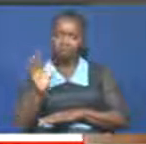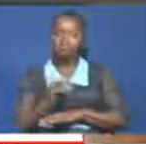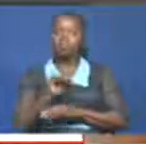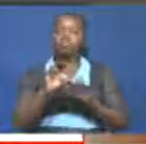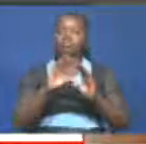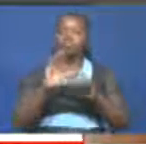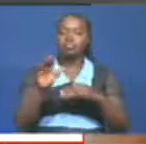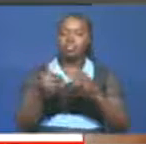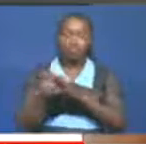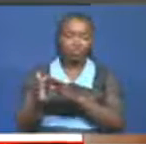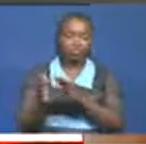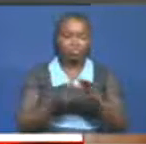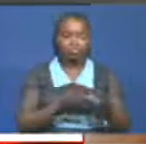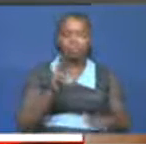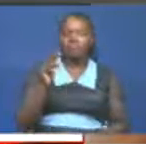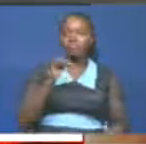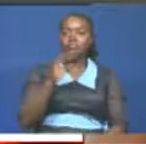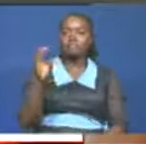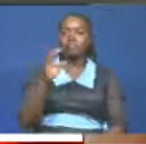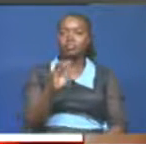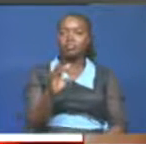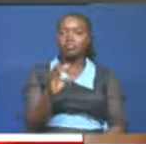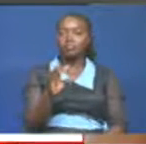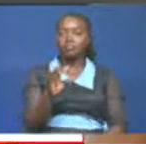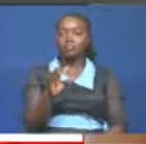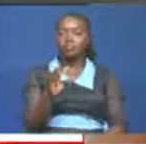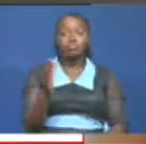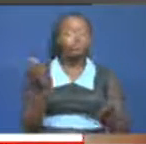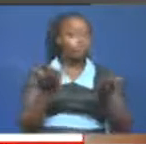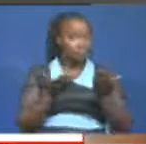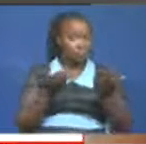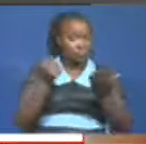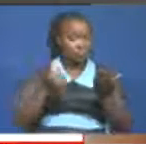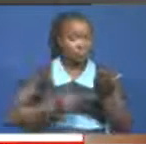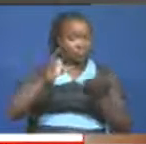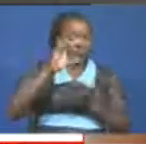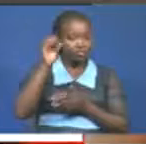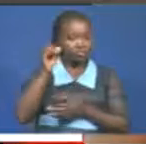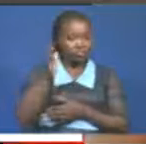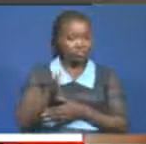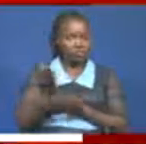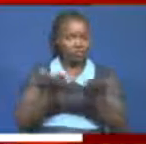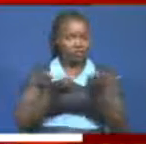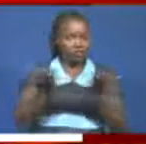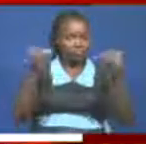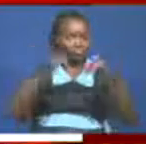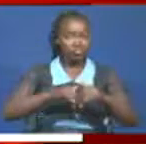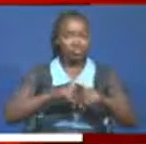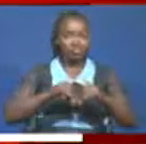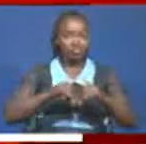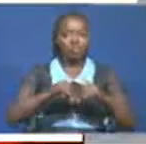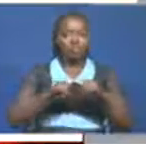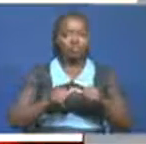We now cross over to the Kenyatta International Conference Center, where a South African business forum is